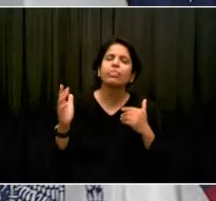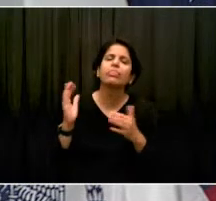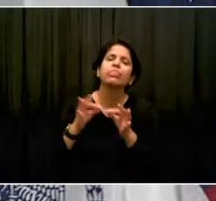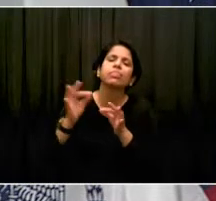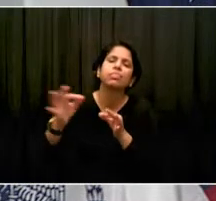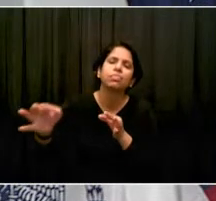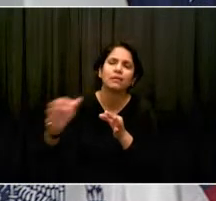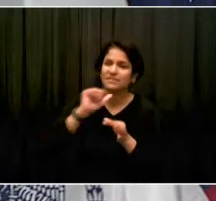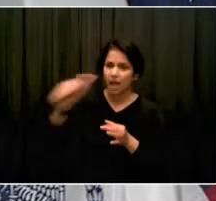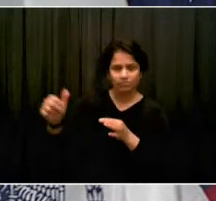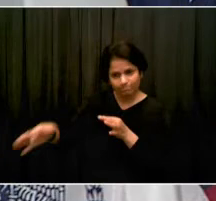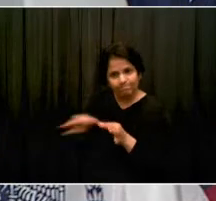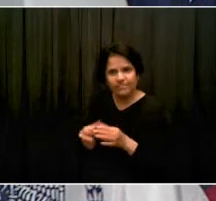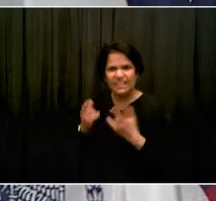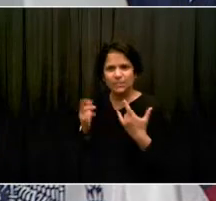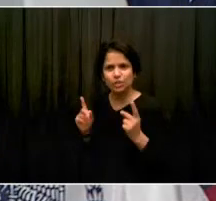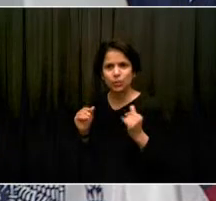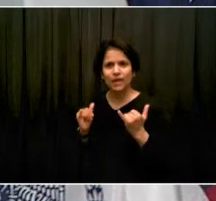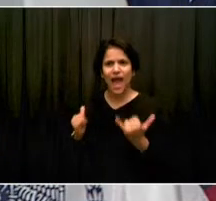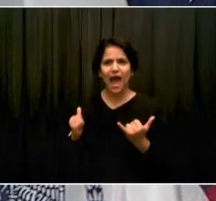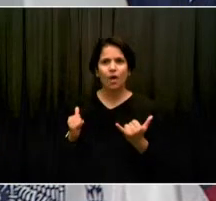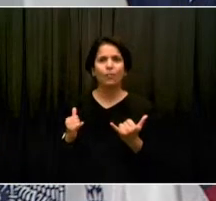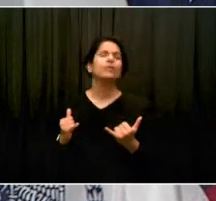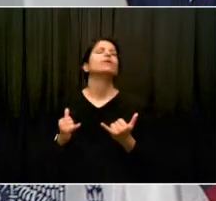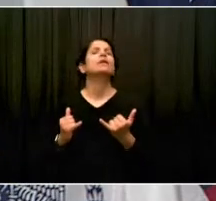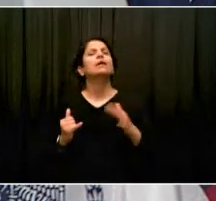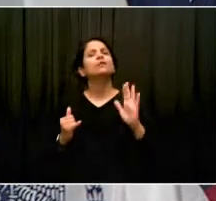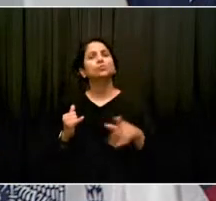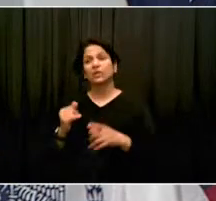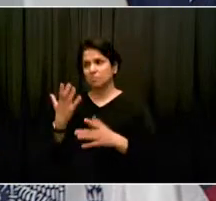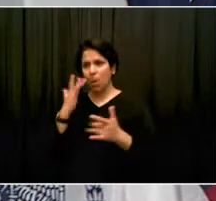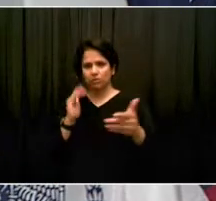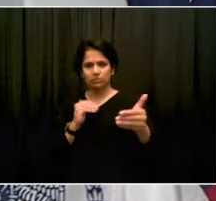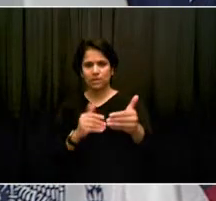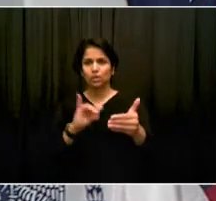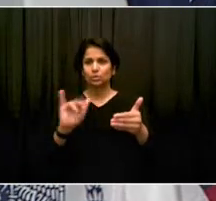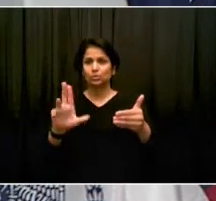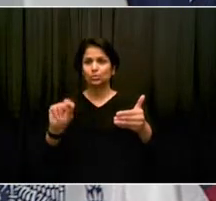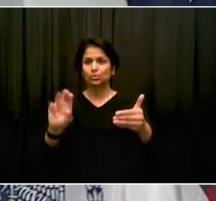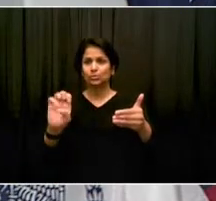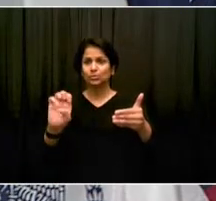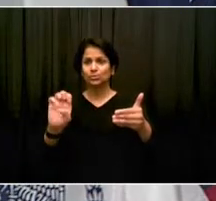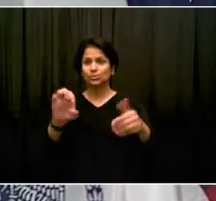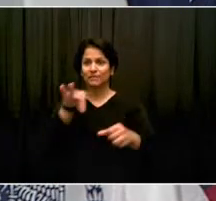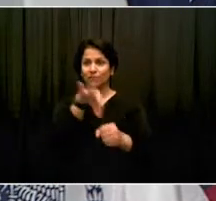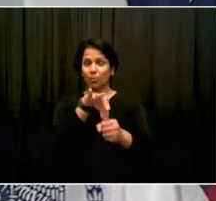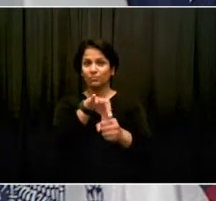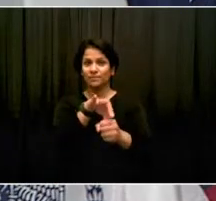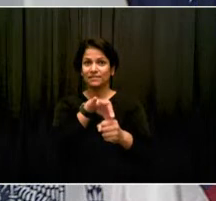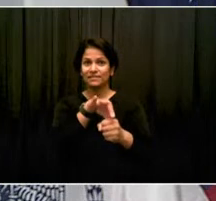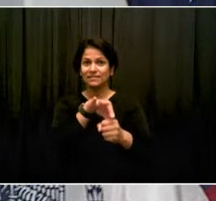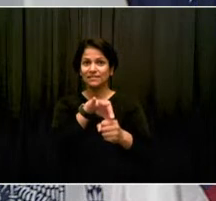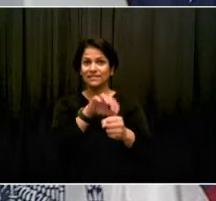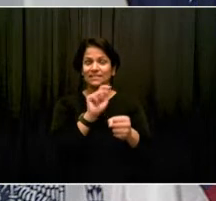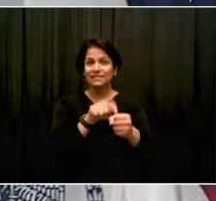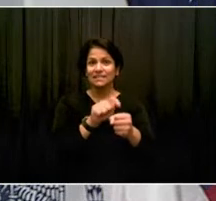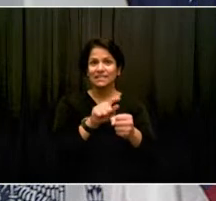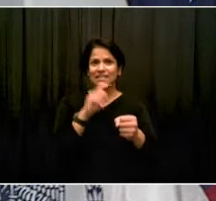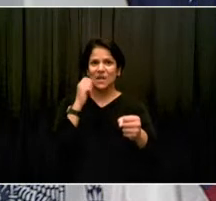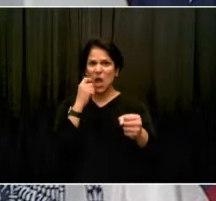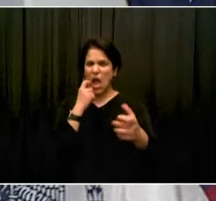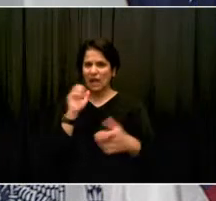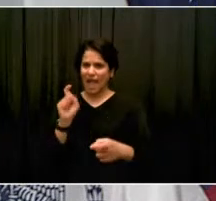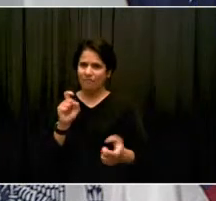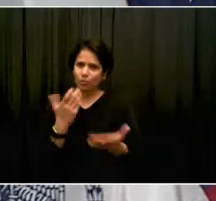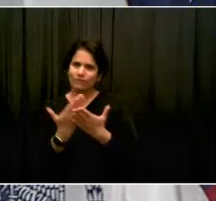we need the facts. We need an investigation immediately. We have time for 2 more questions today. The next one goes